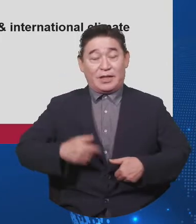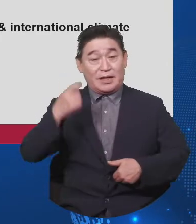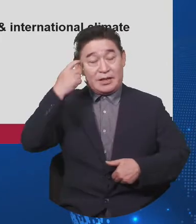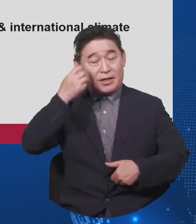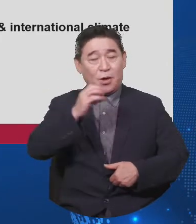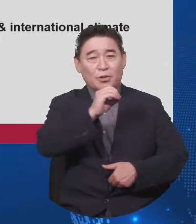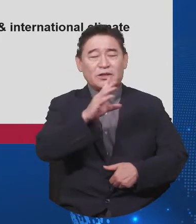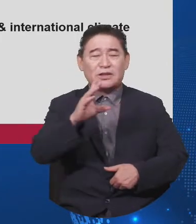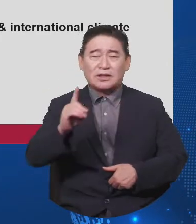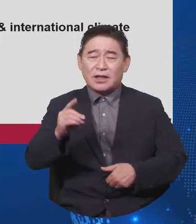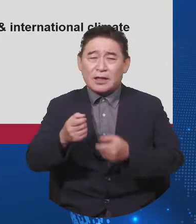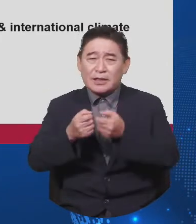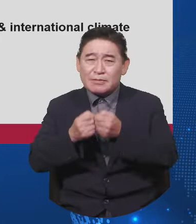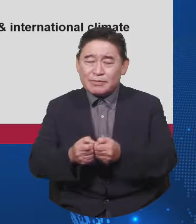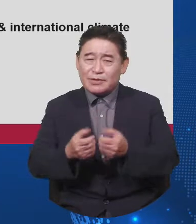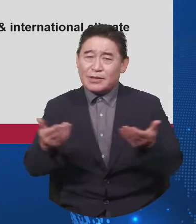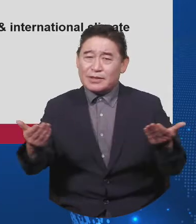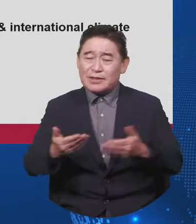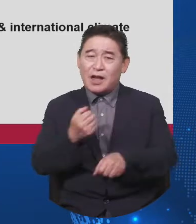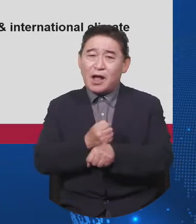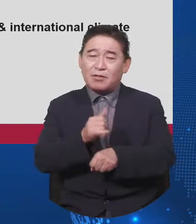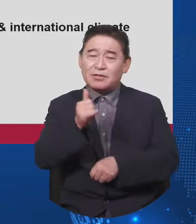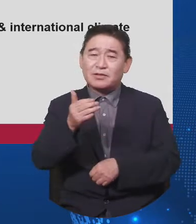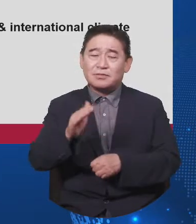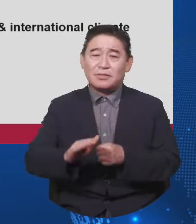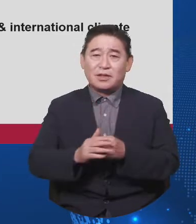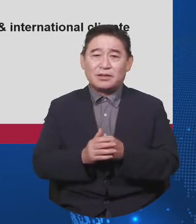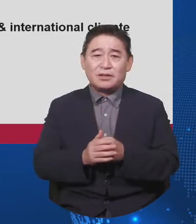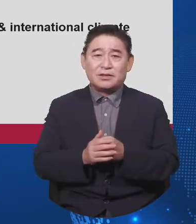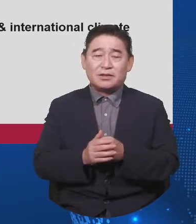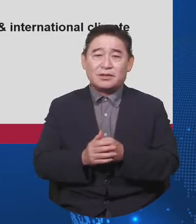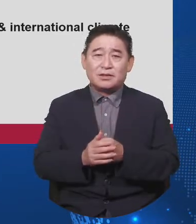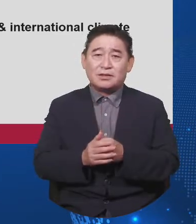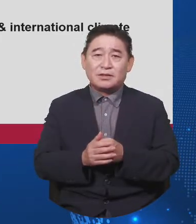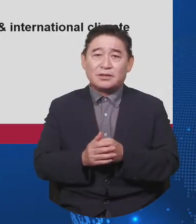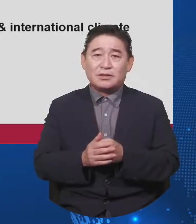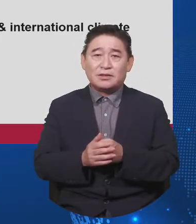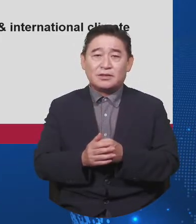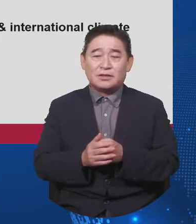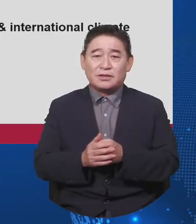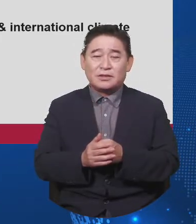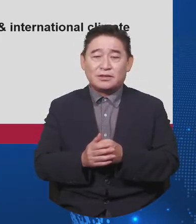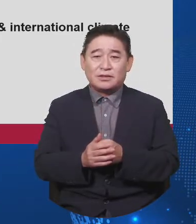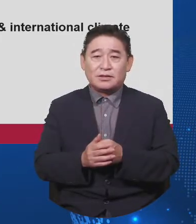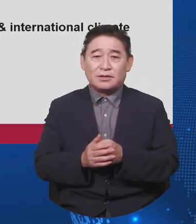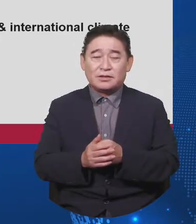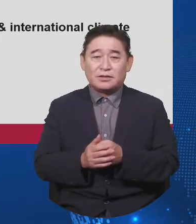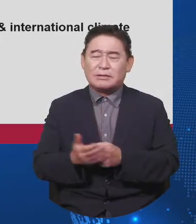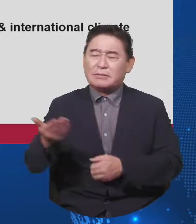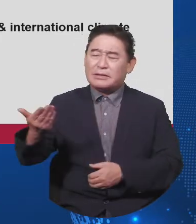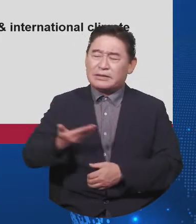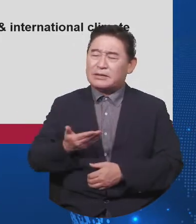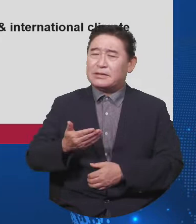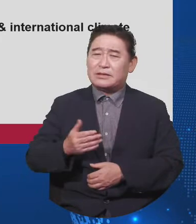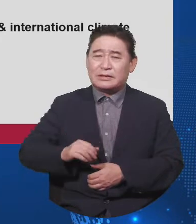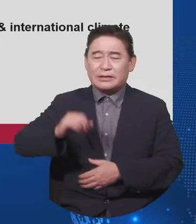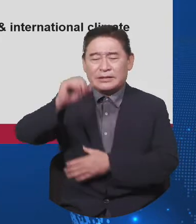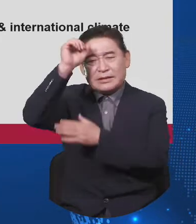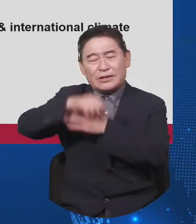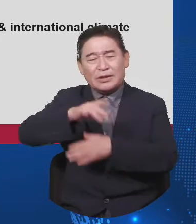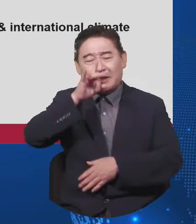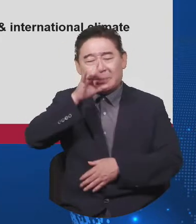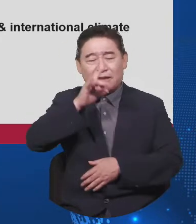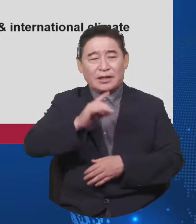by everybody, including some main South-South cooperation providers. But we